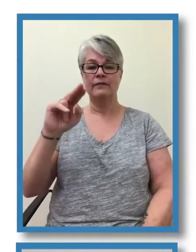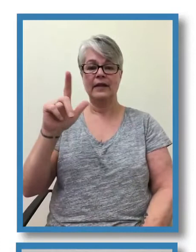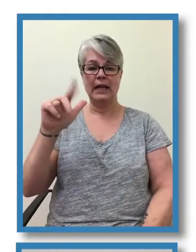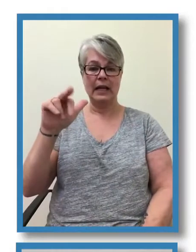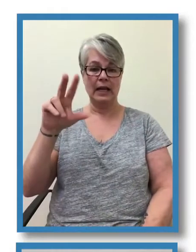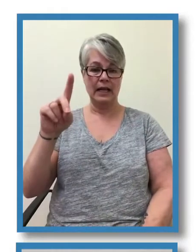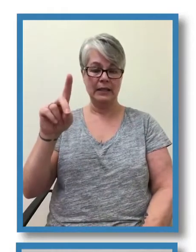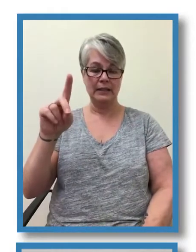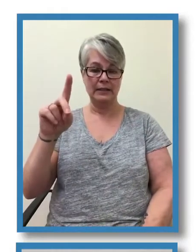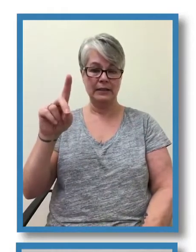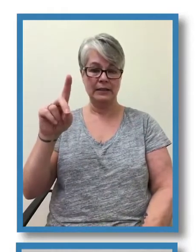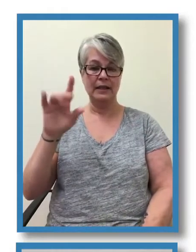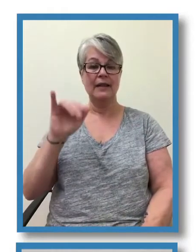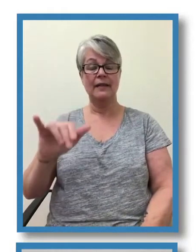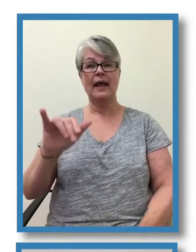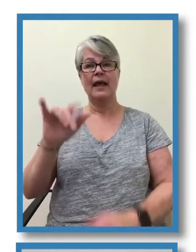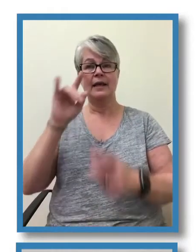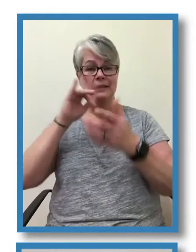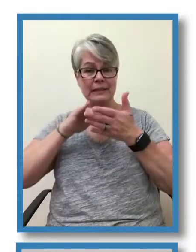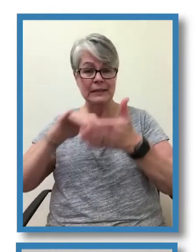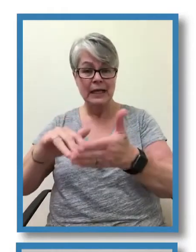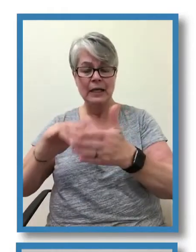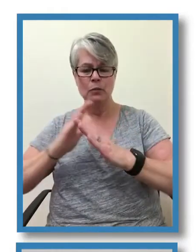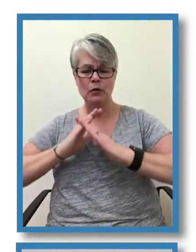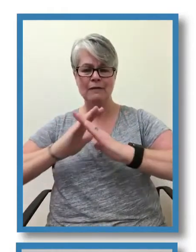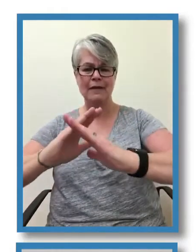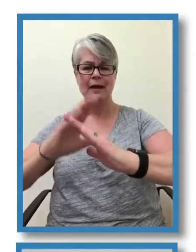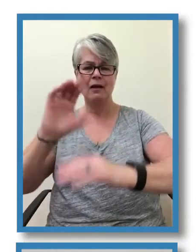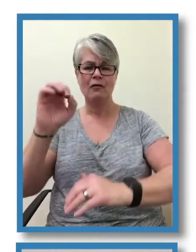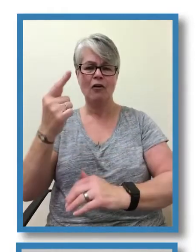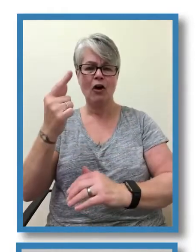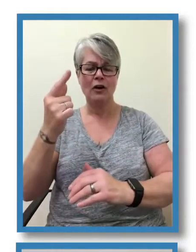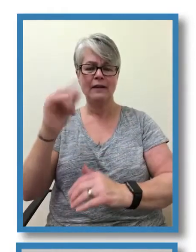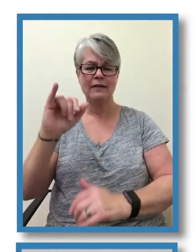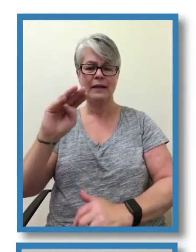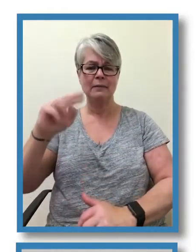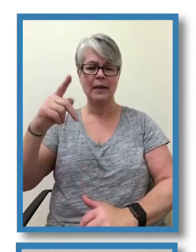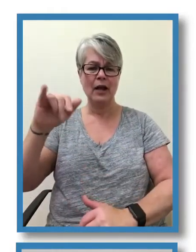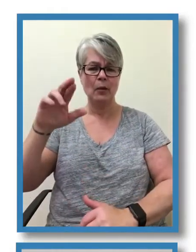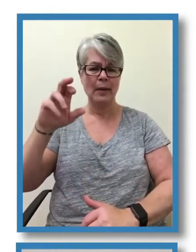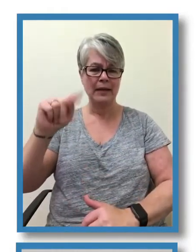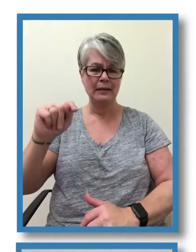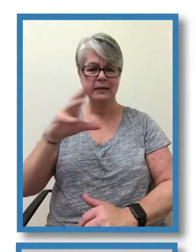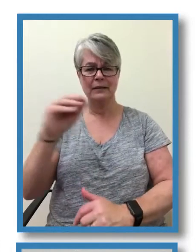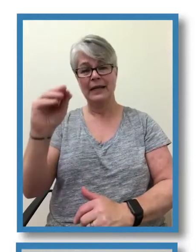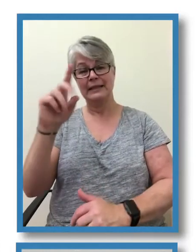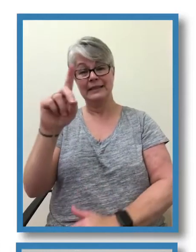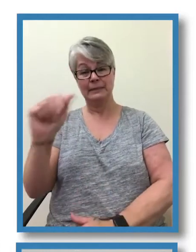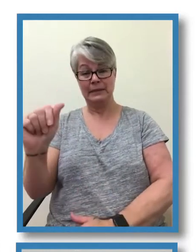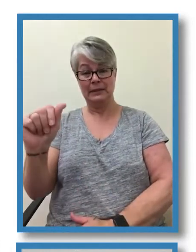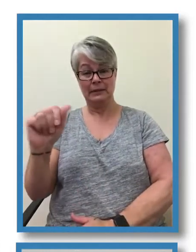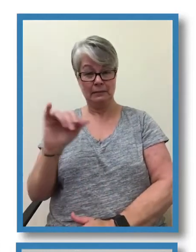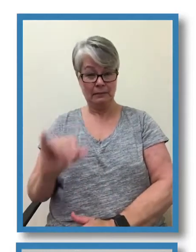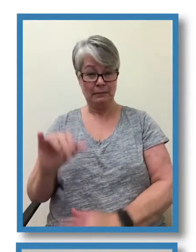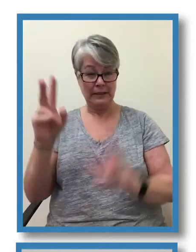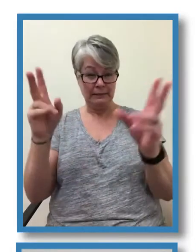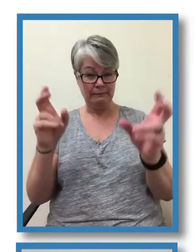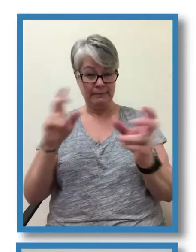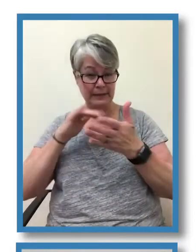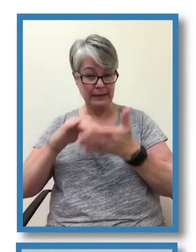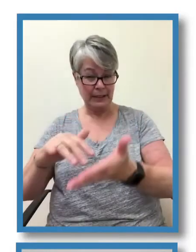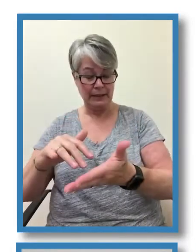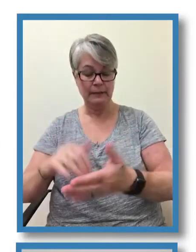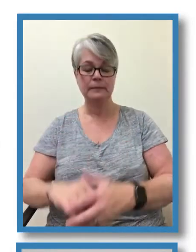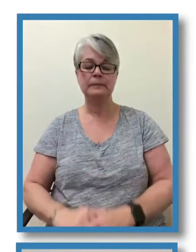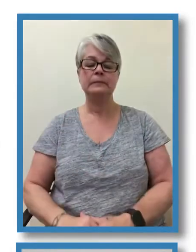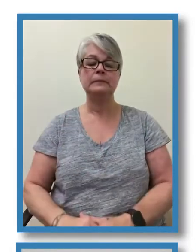this was in people aged 60 to 77, and they had different intervention groups: nutrition,